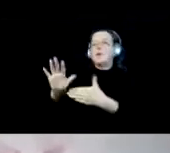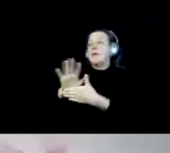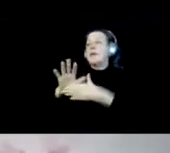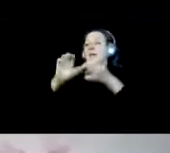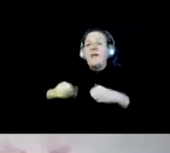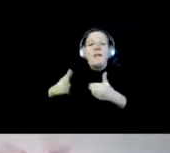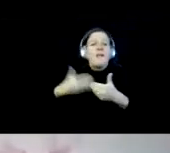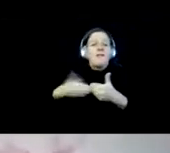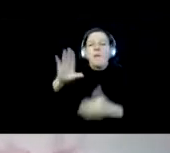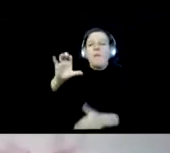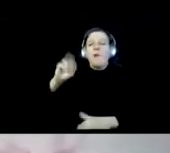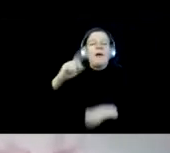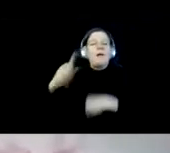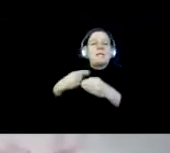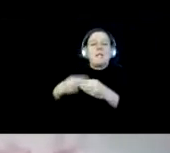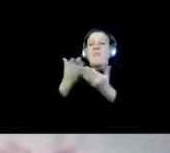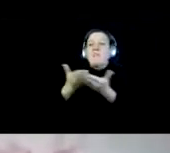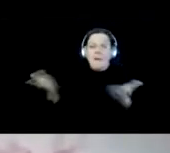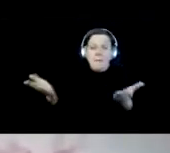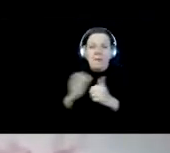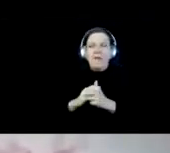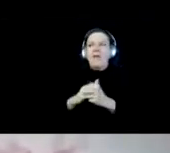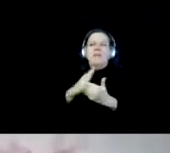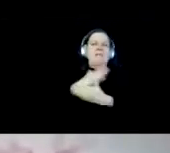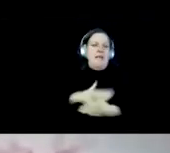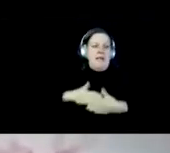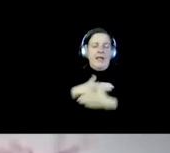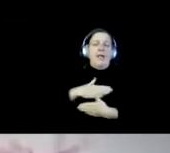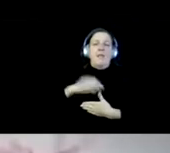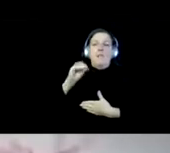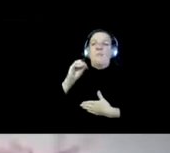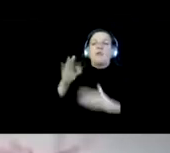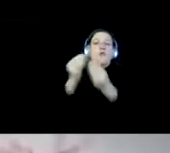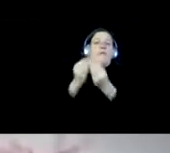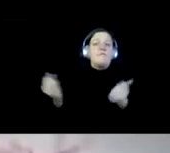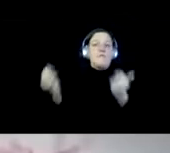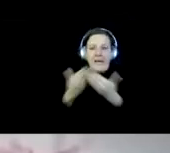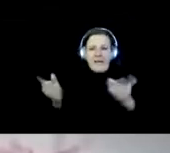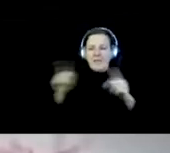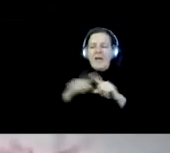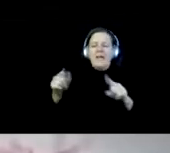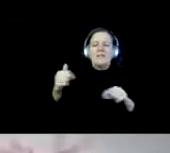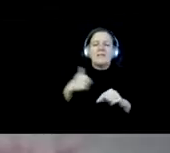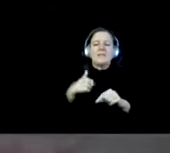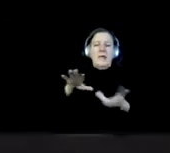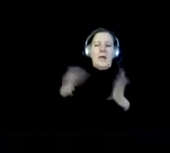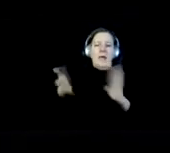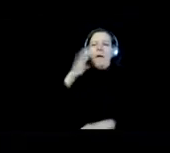about things and the sort of pleasure of fading things, but I sort of knew that wouldn't be enough.